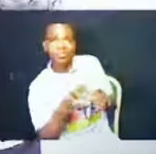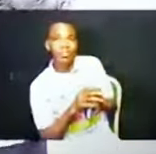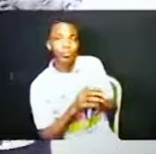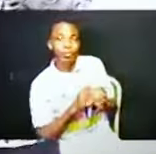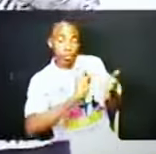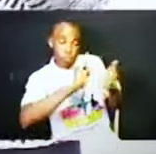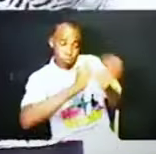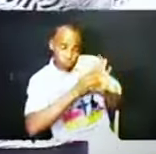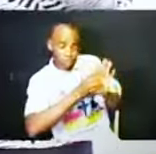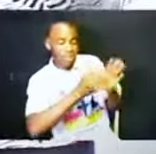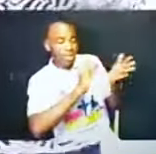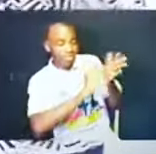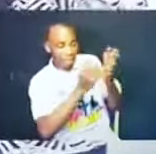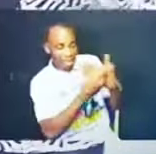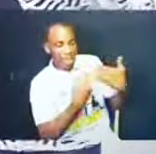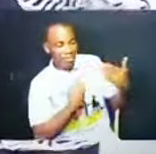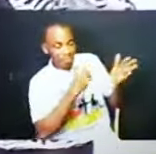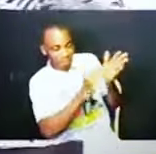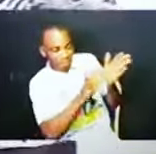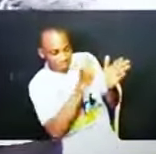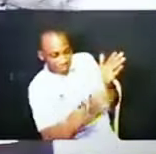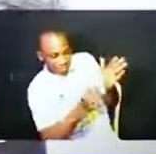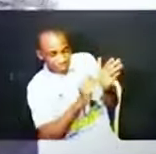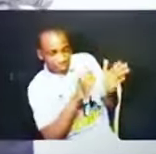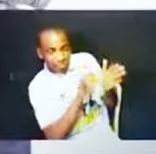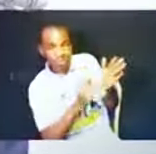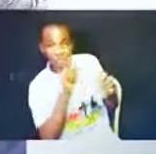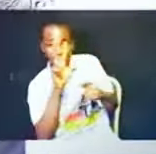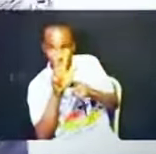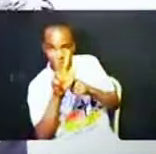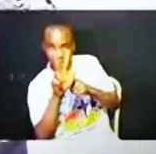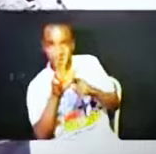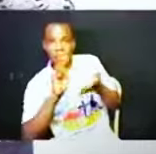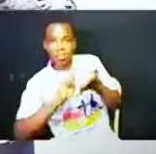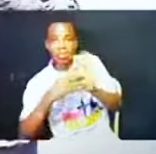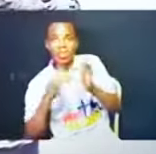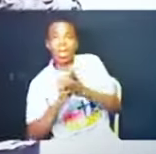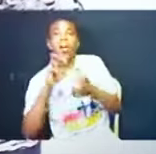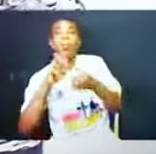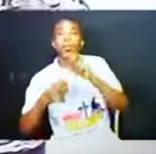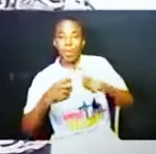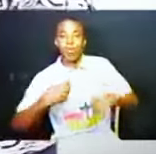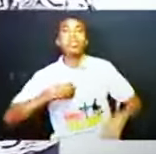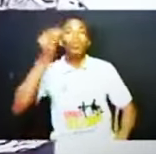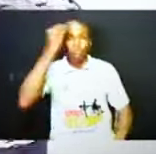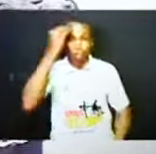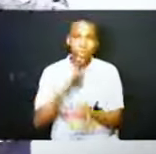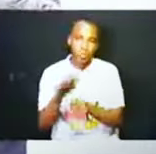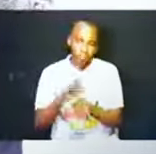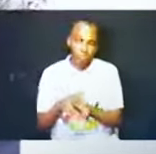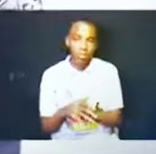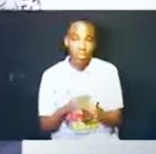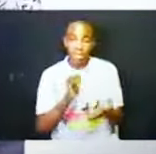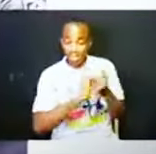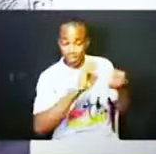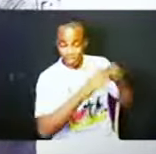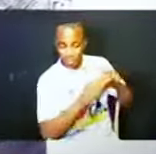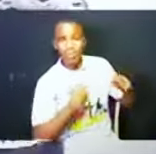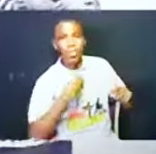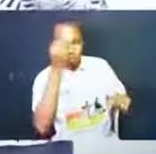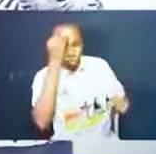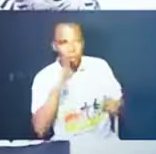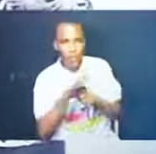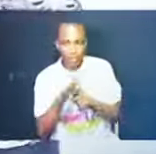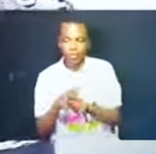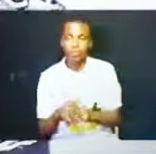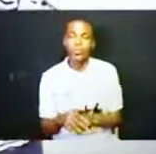three. Was the matter that I knew. Adia na minimpa. Serious matter. Eh, who ye?